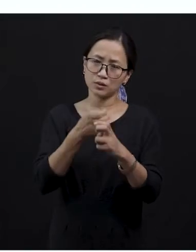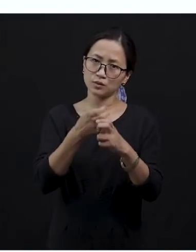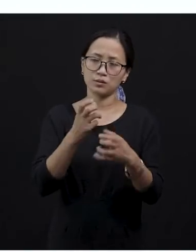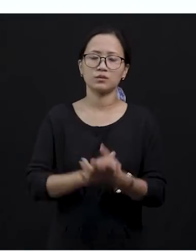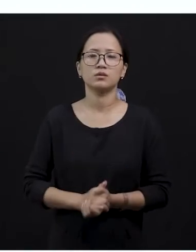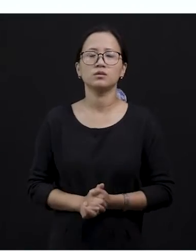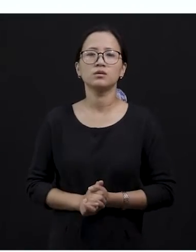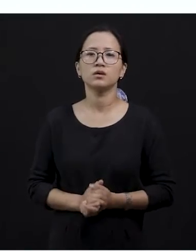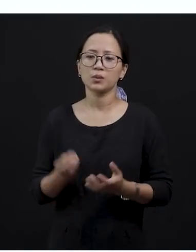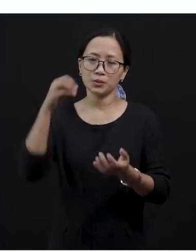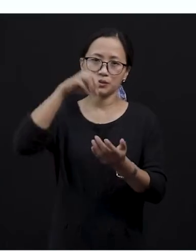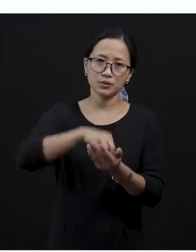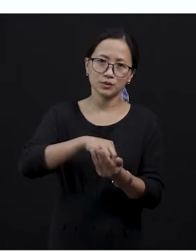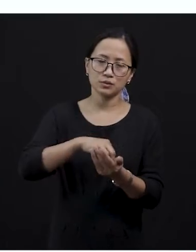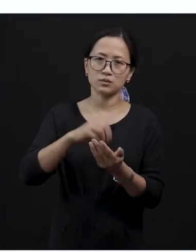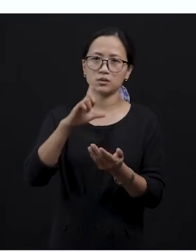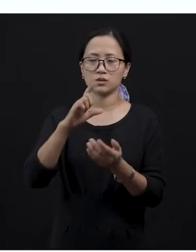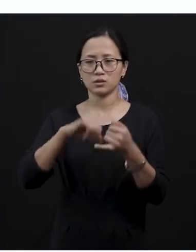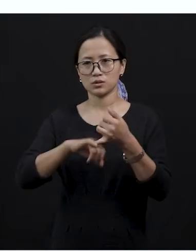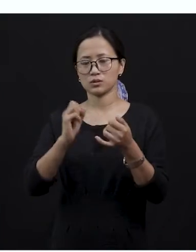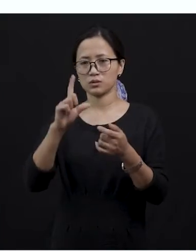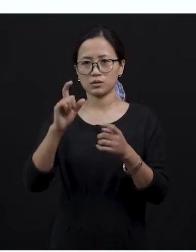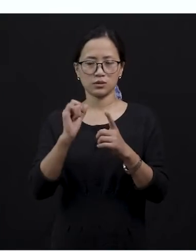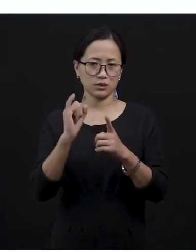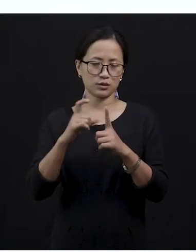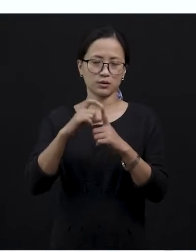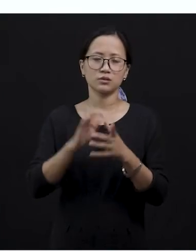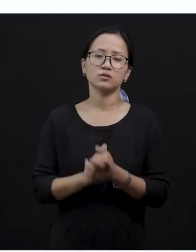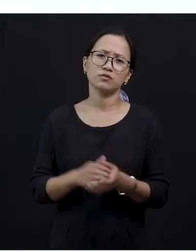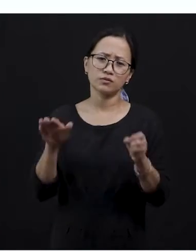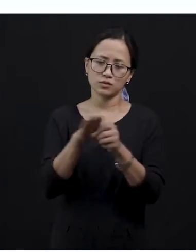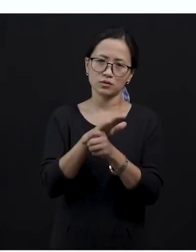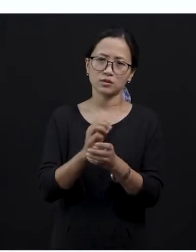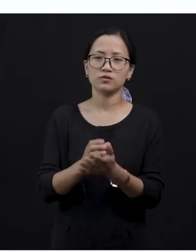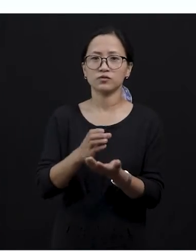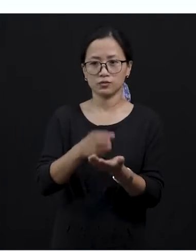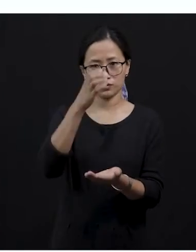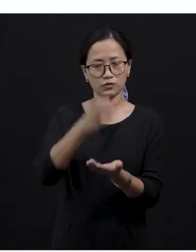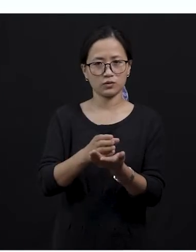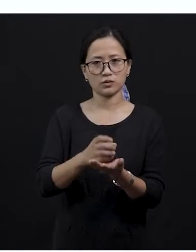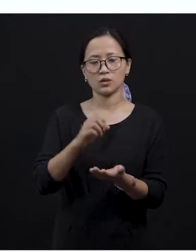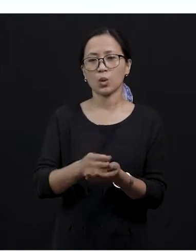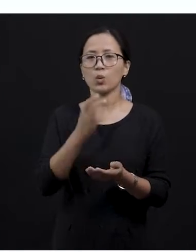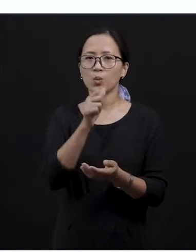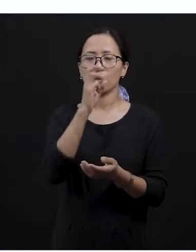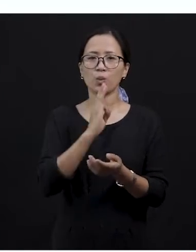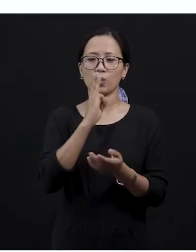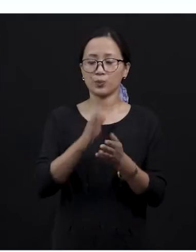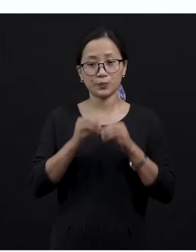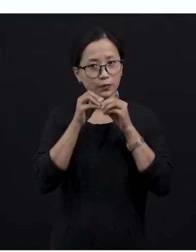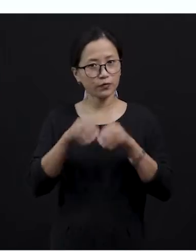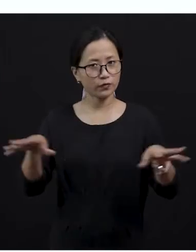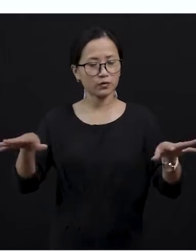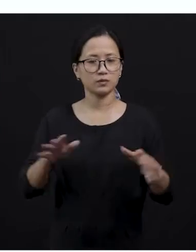we know that because when we put this solid inside the full glass of water, water spills. From here we know